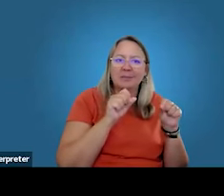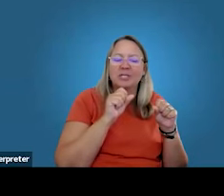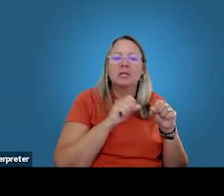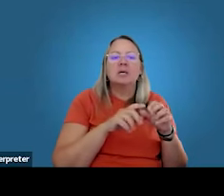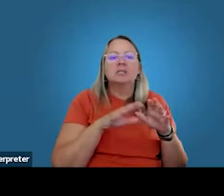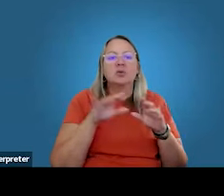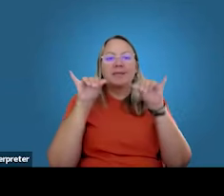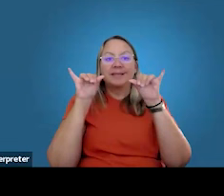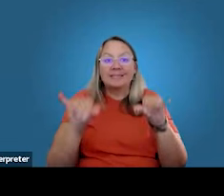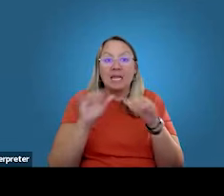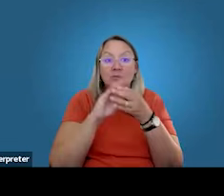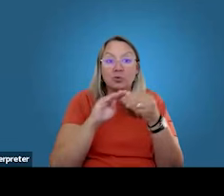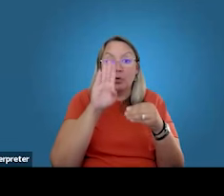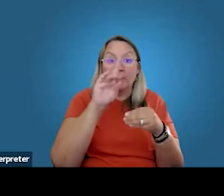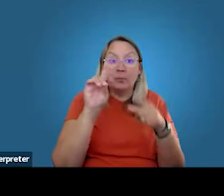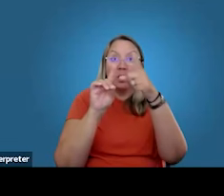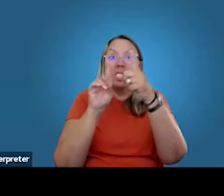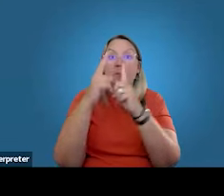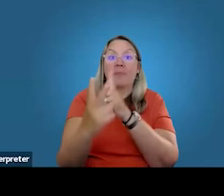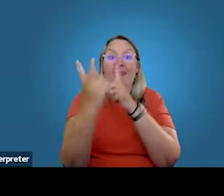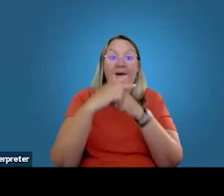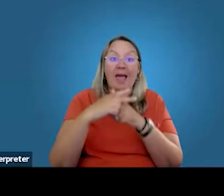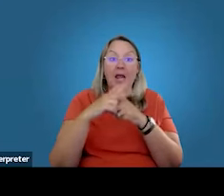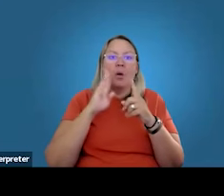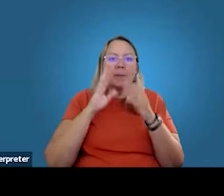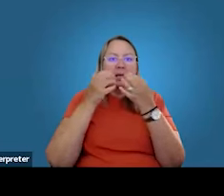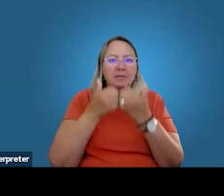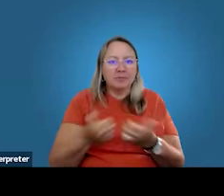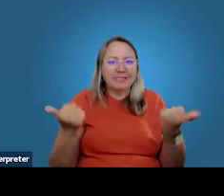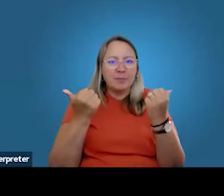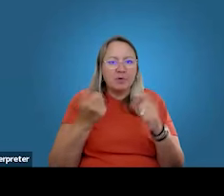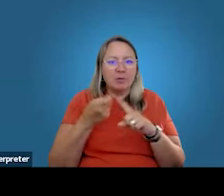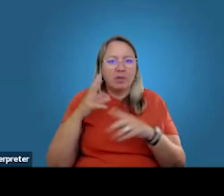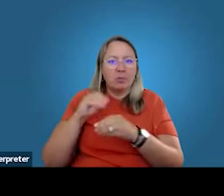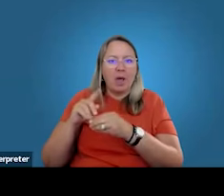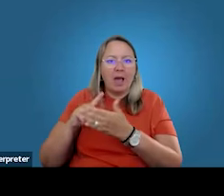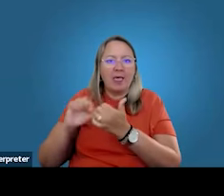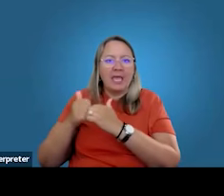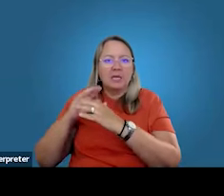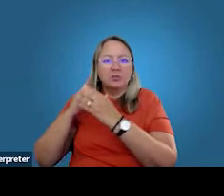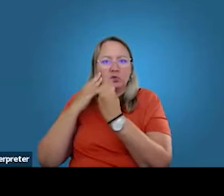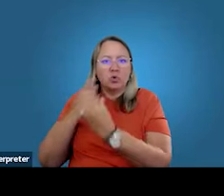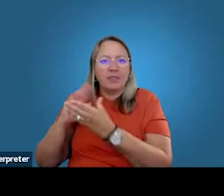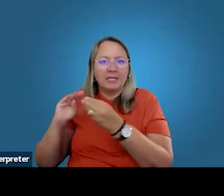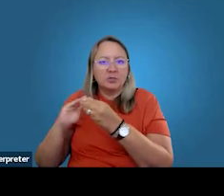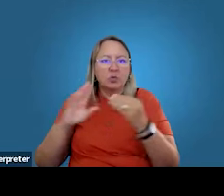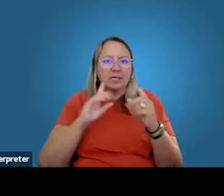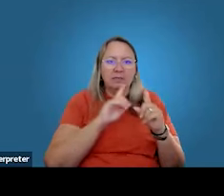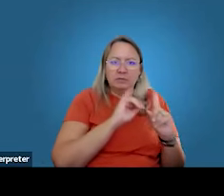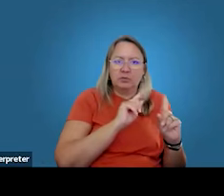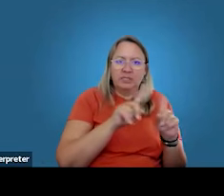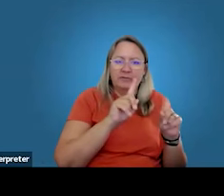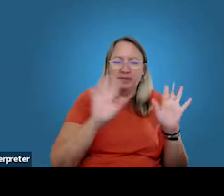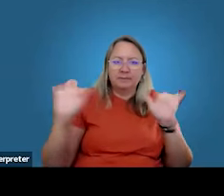would have applied, but there would have been a slight difference as to that jeopardy and the way that people wanted to be engaged with. Can you use different story types within the